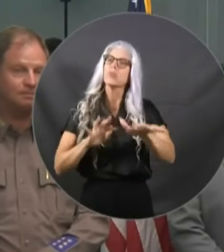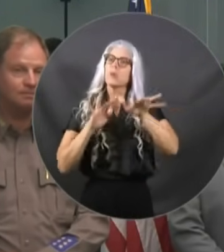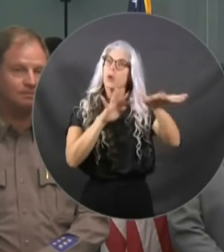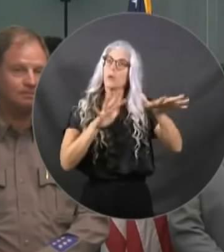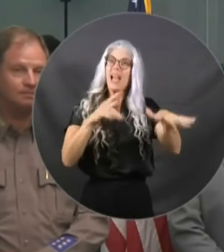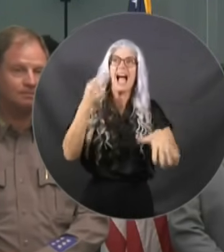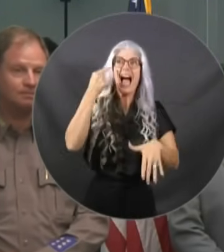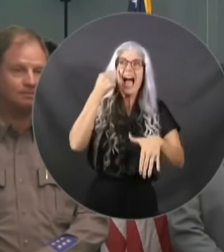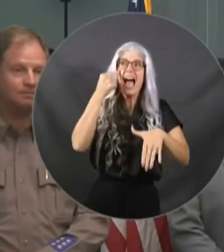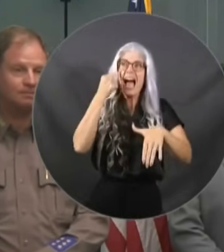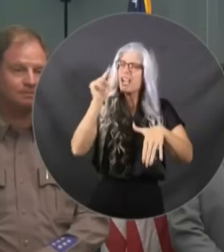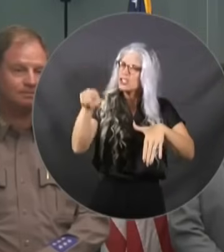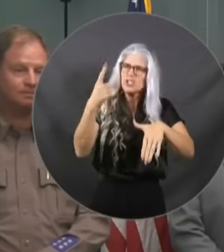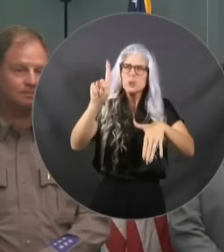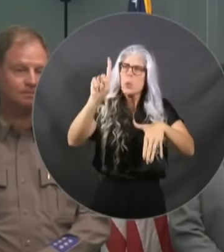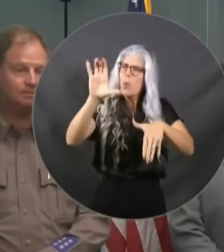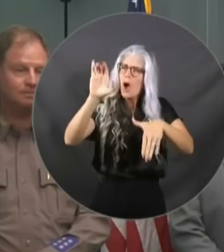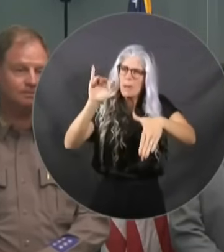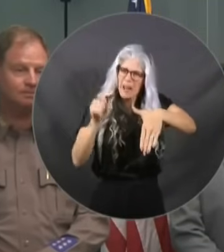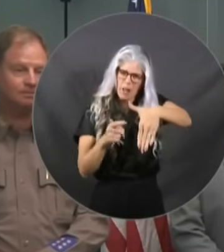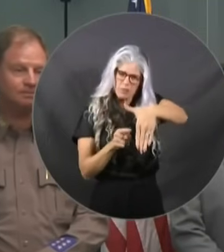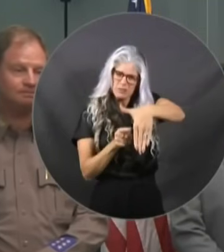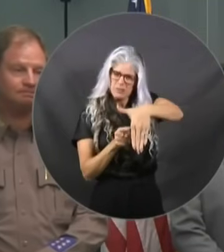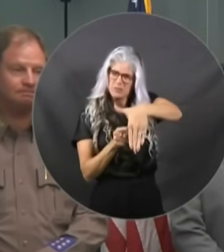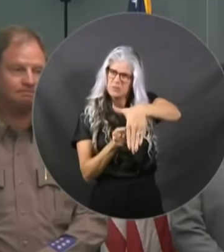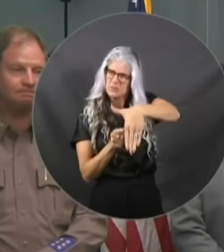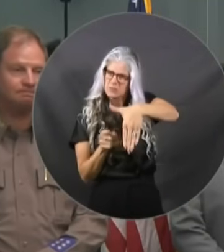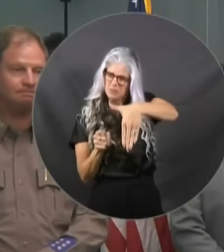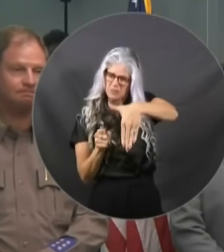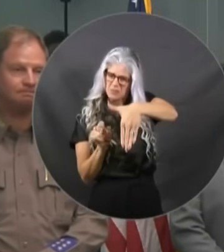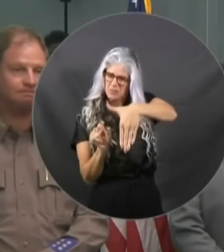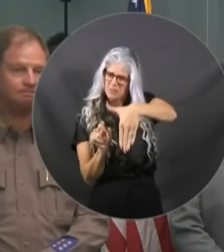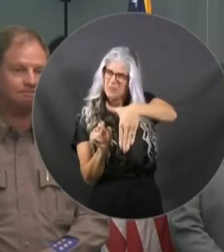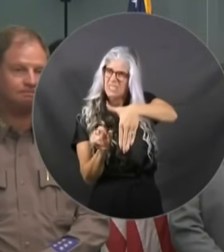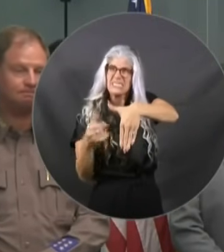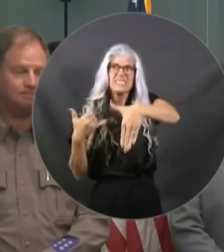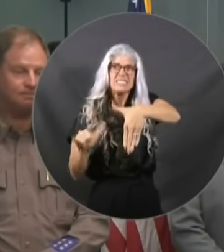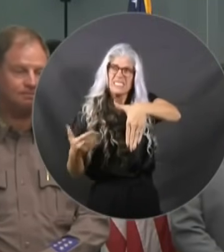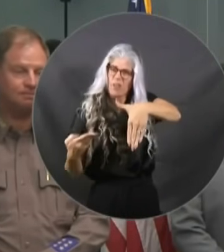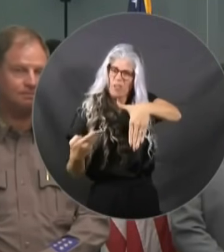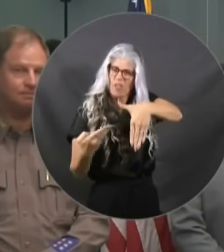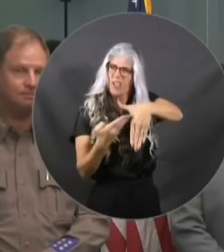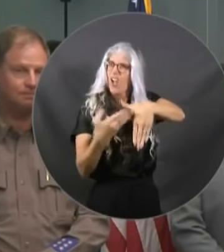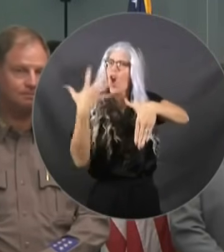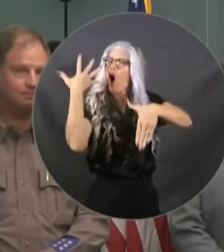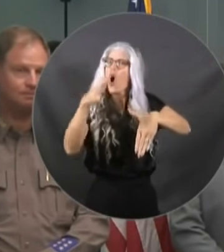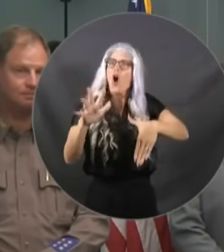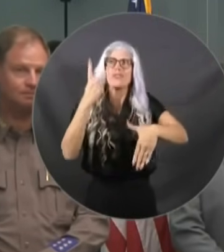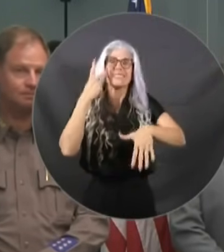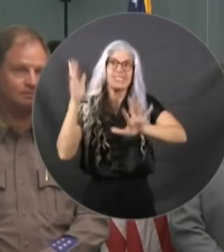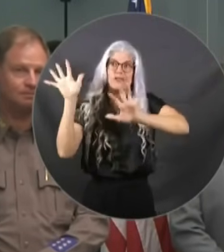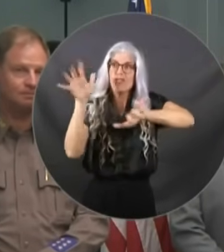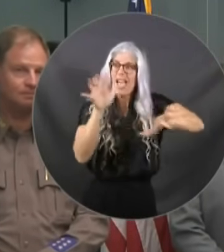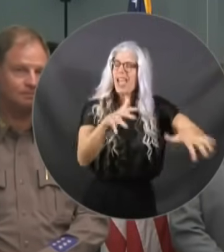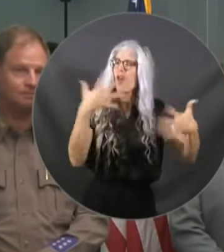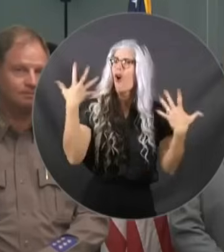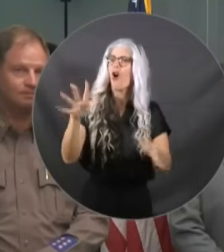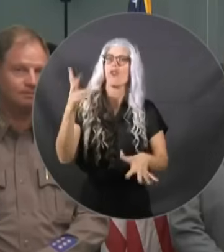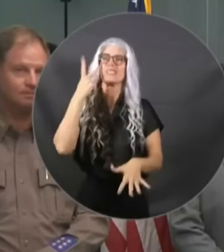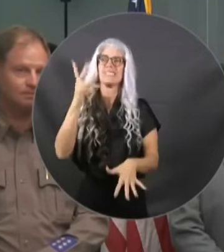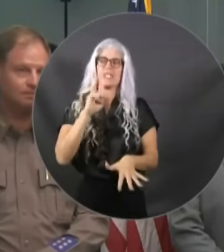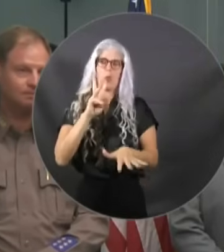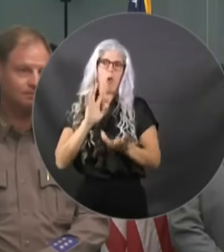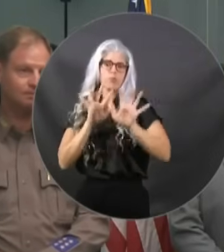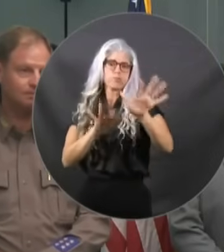coast of Southwest Florida, and yet those outer bands are already showing significant impacts. So you're going to see impacts all up and